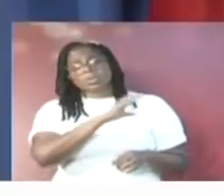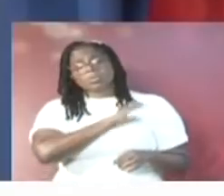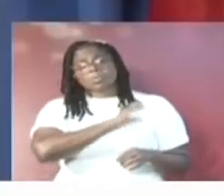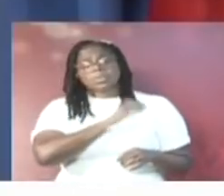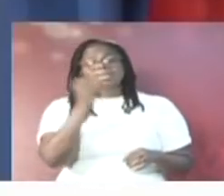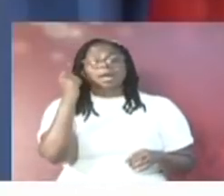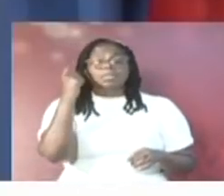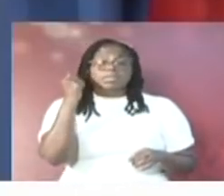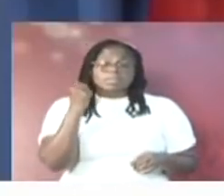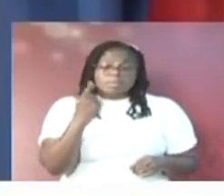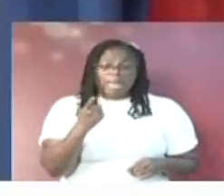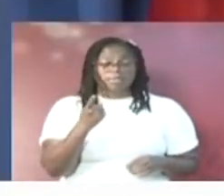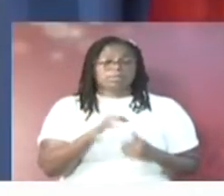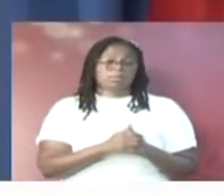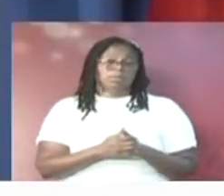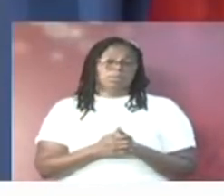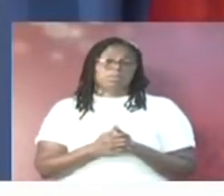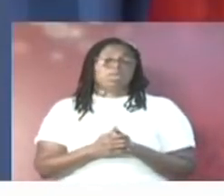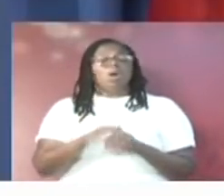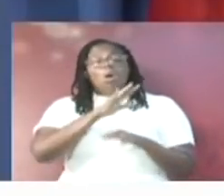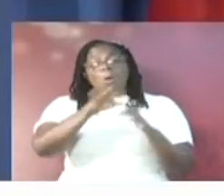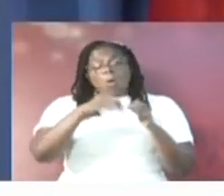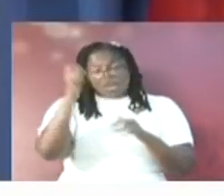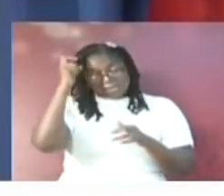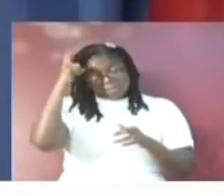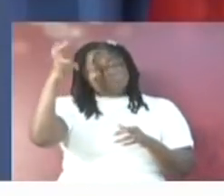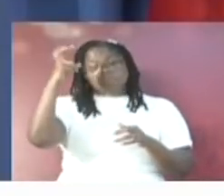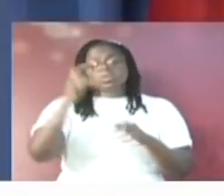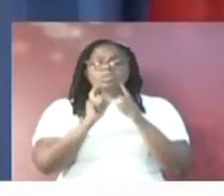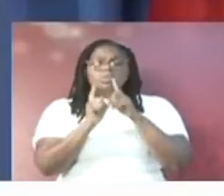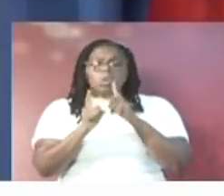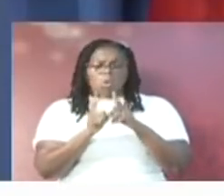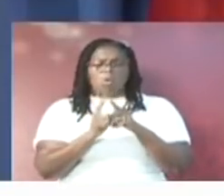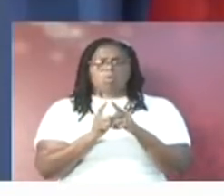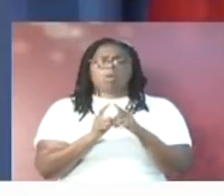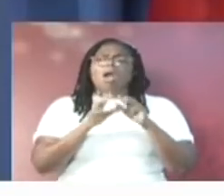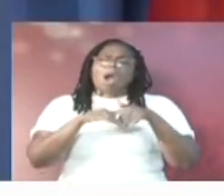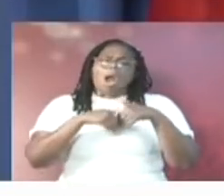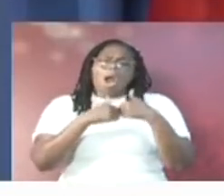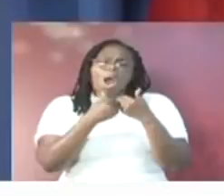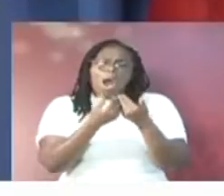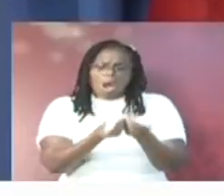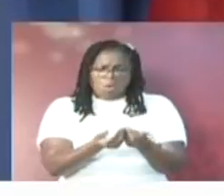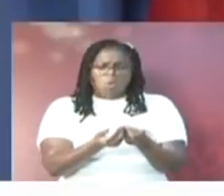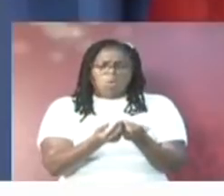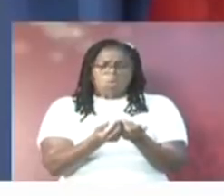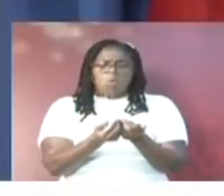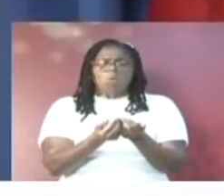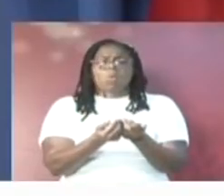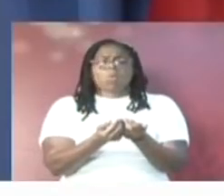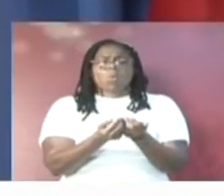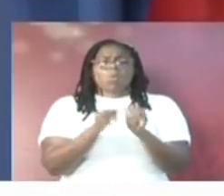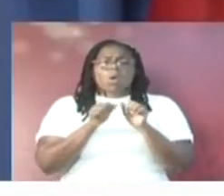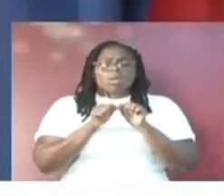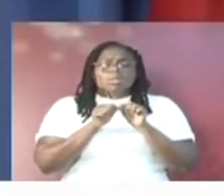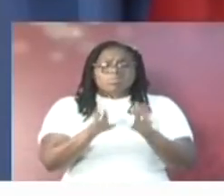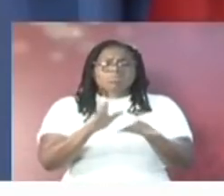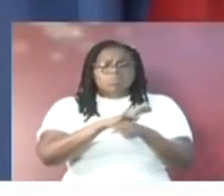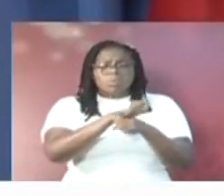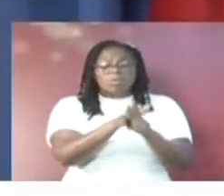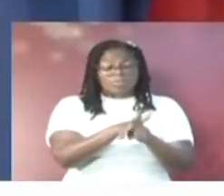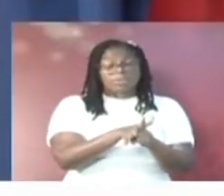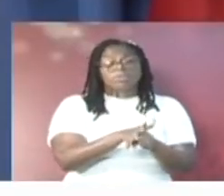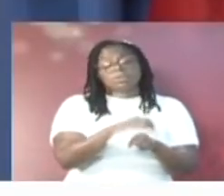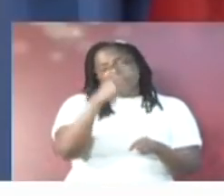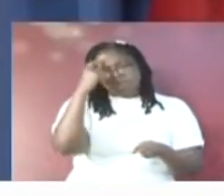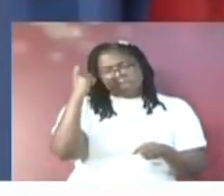main causes of the spread of this virus. You have just identified one of them, and I give you the assurance